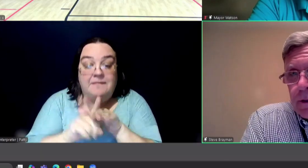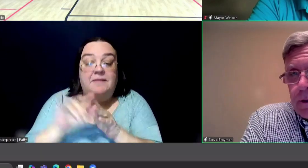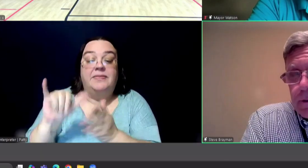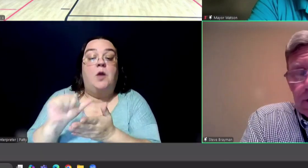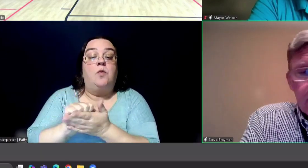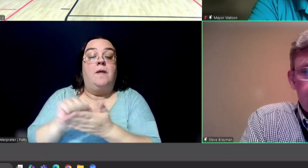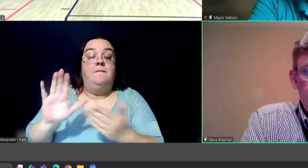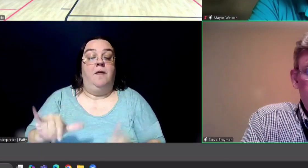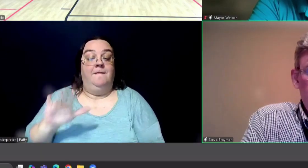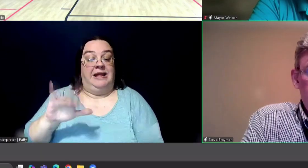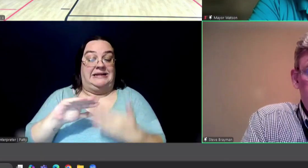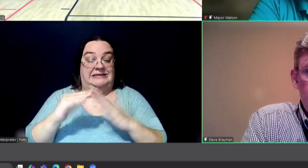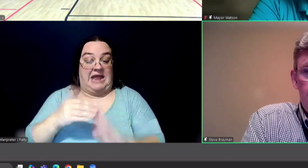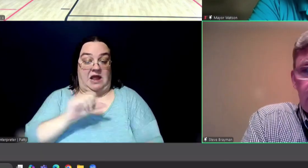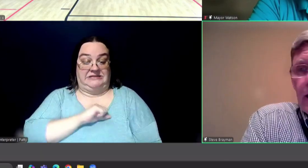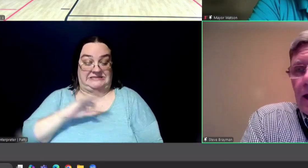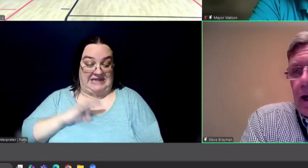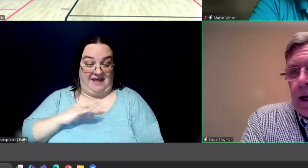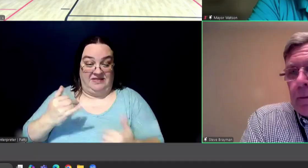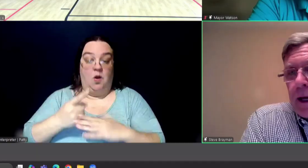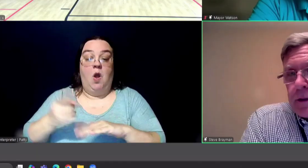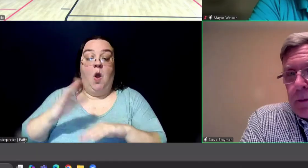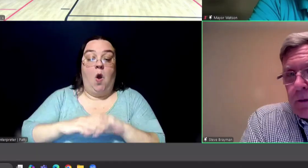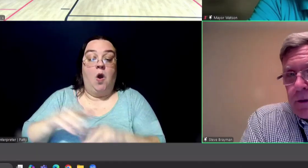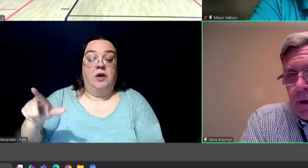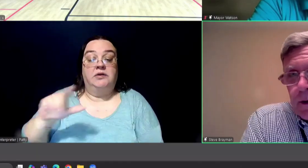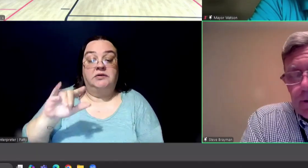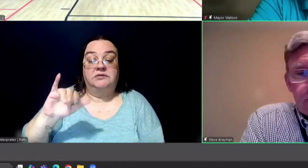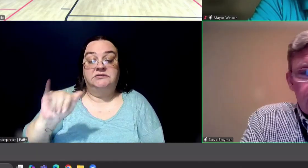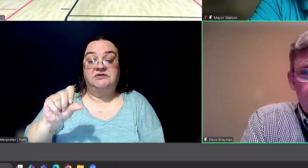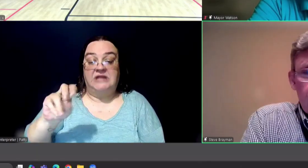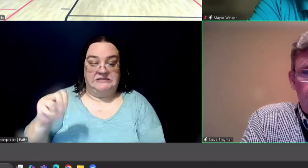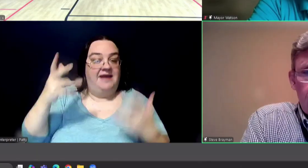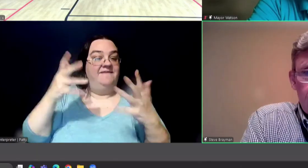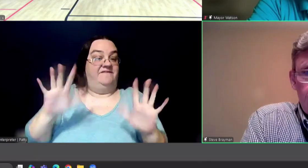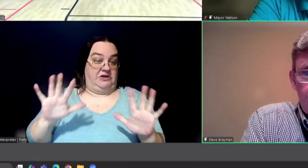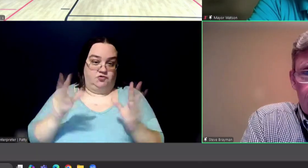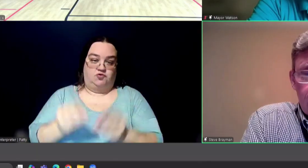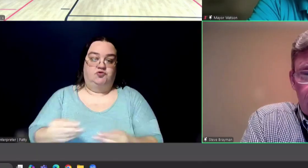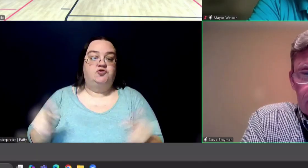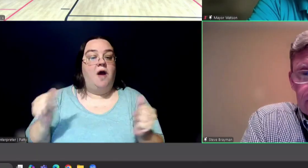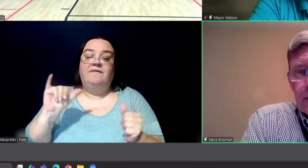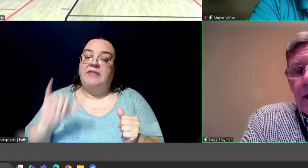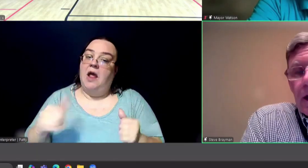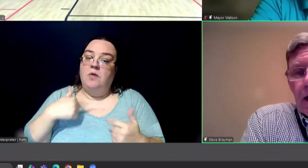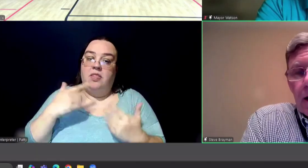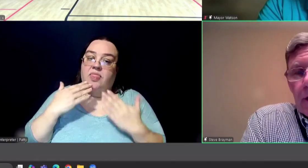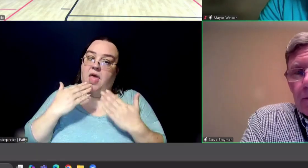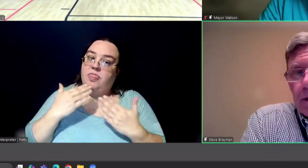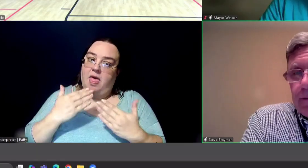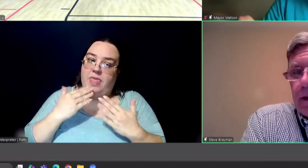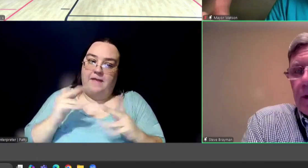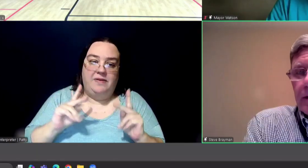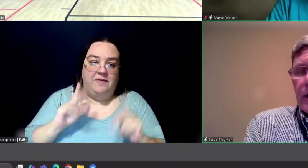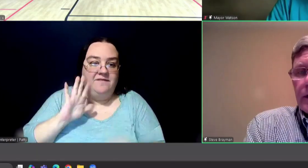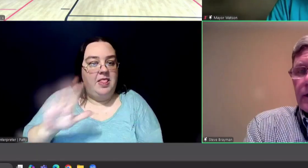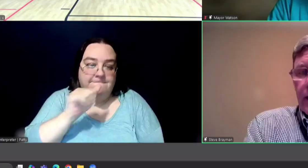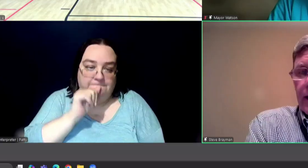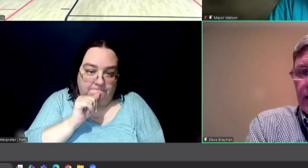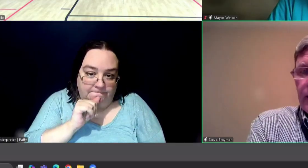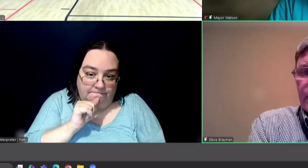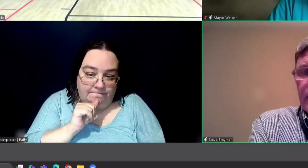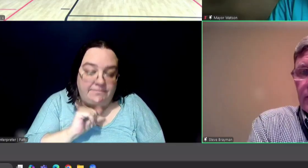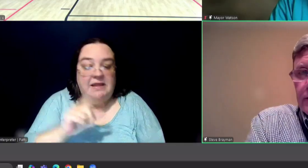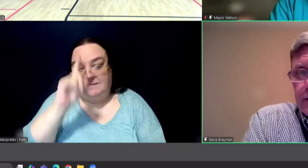So the sweet gum tree on Jason has been resolved, and we thank everyone for their patience. I believe that might have been